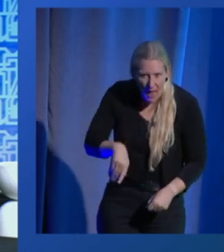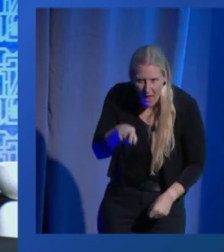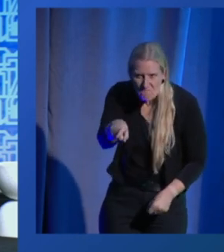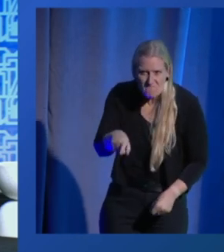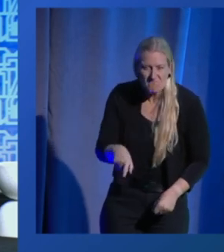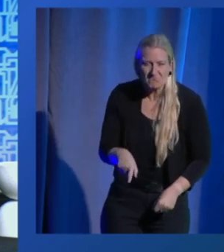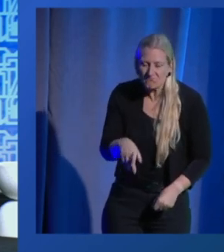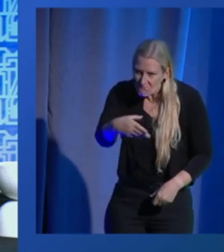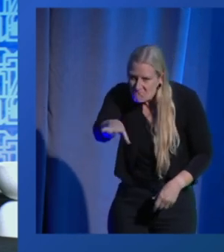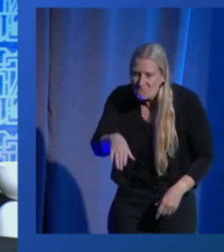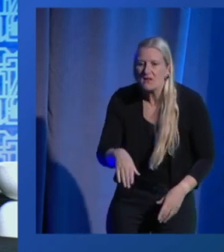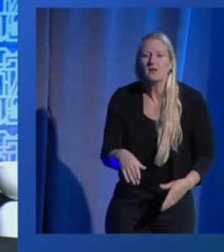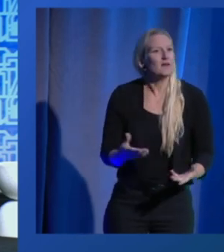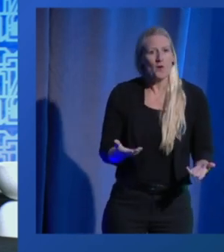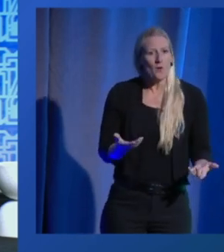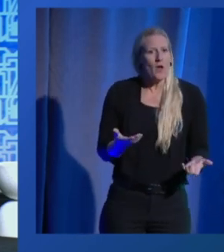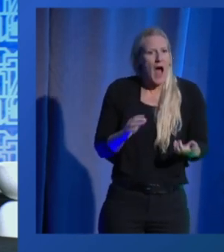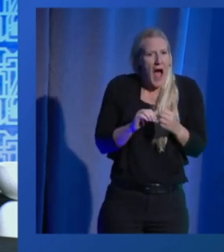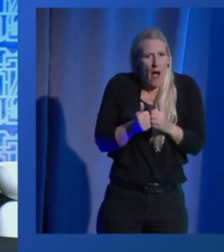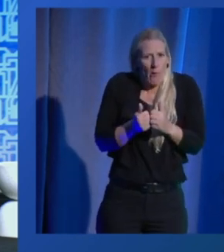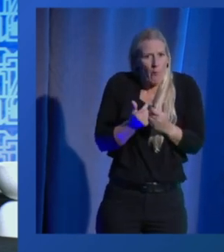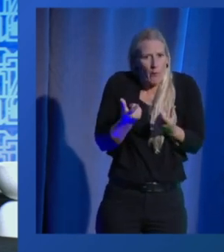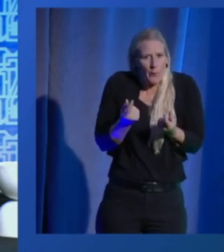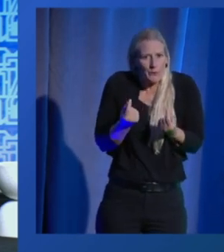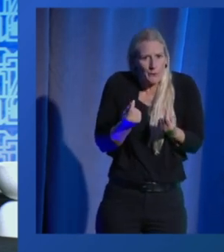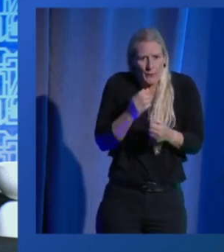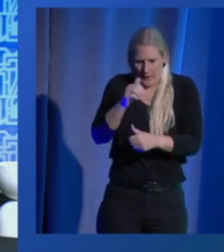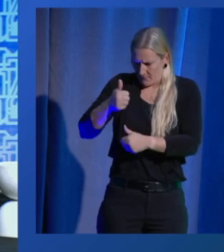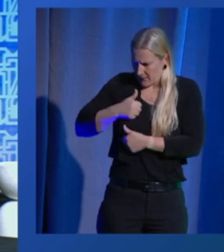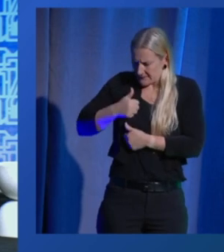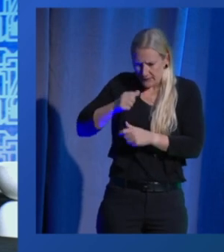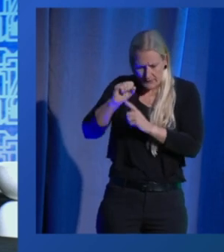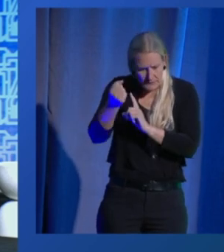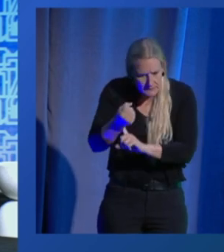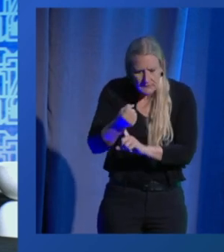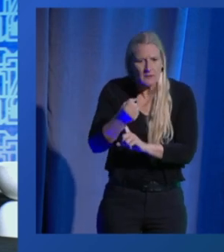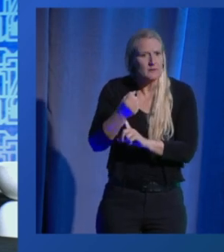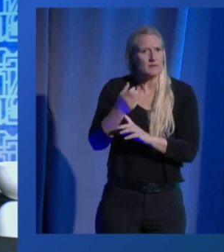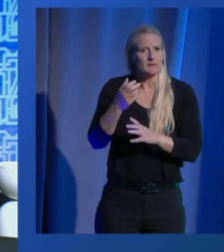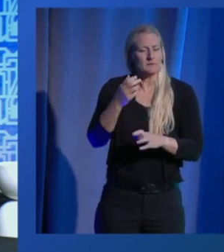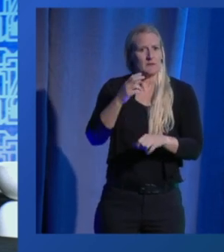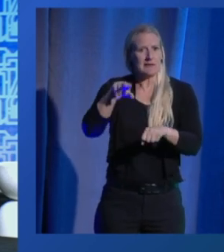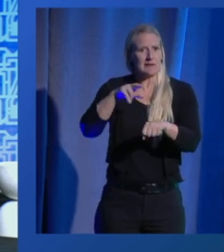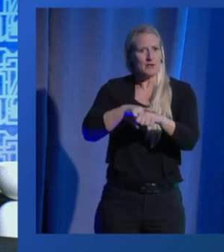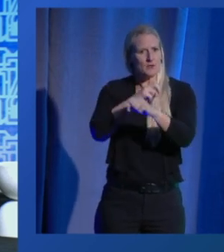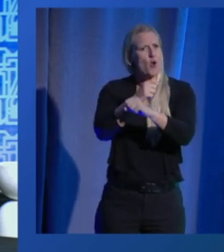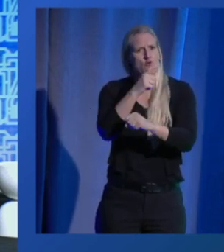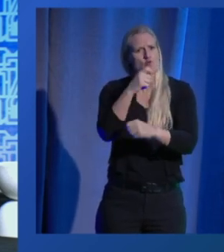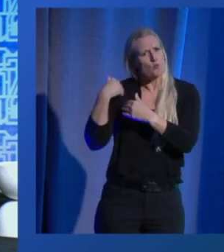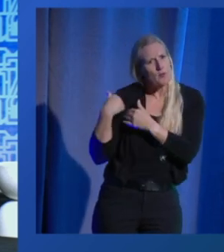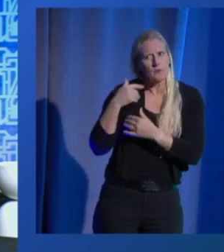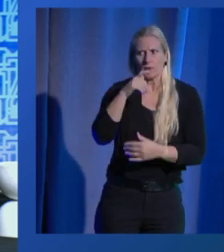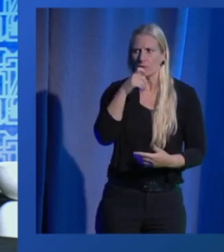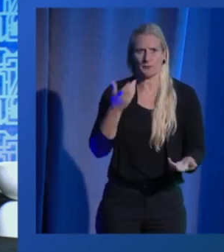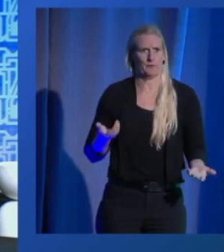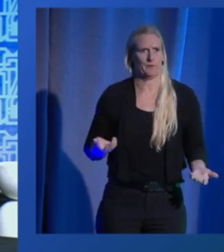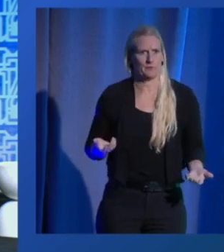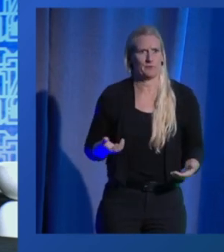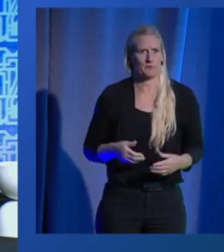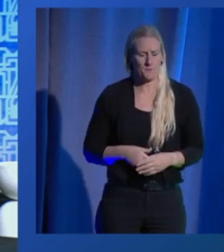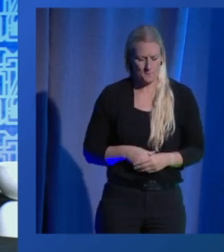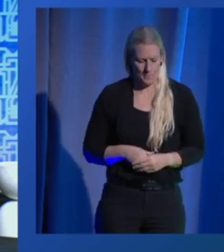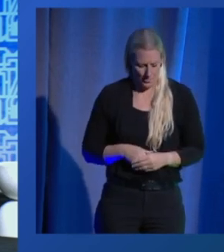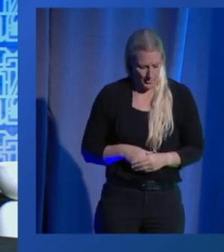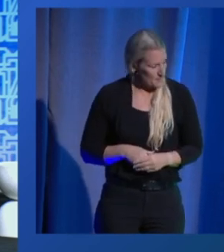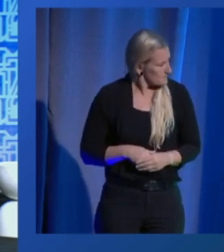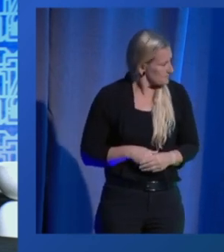talk about uh within a national security and especially a military setting who's ultimately responsible well we're always